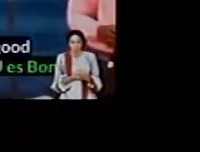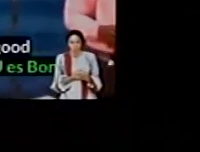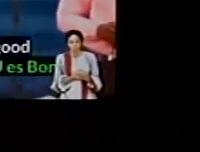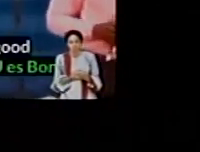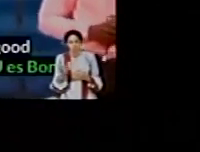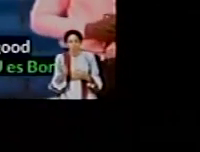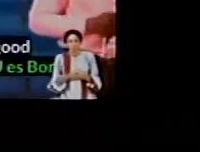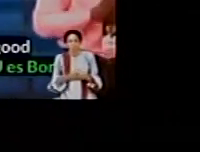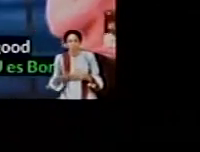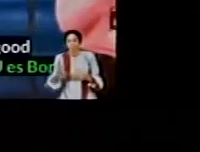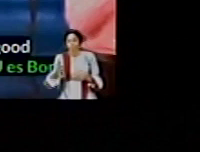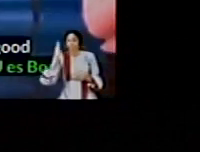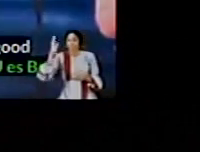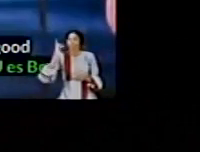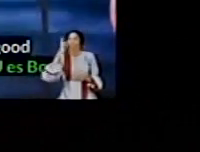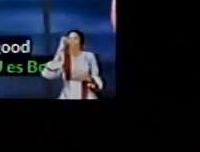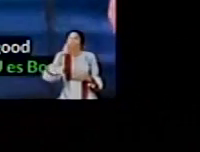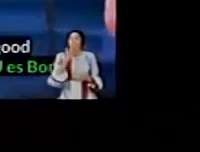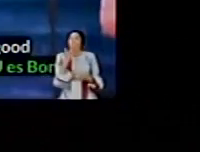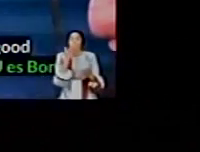Everybody testify.